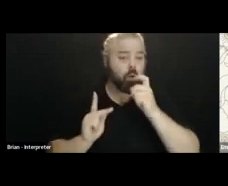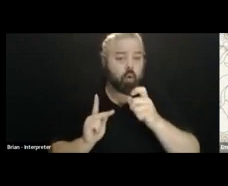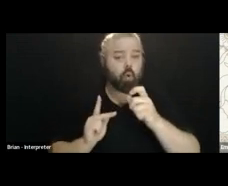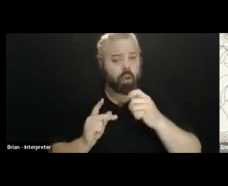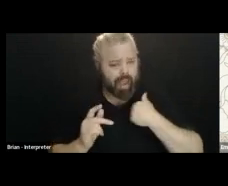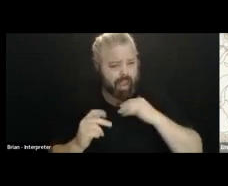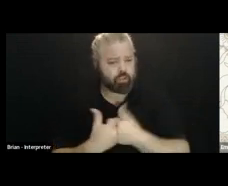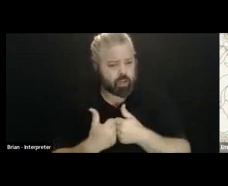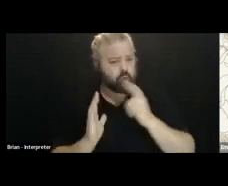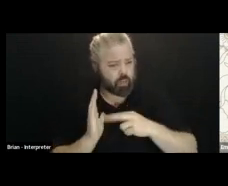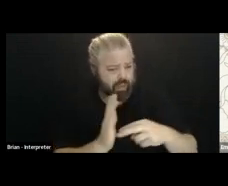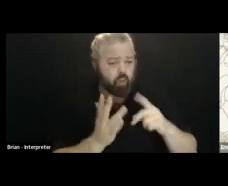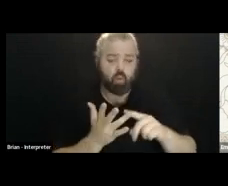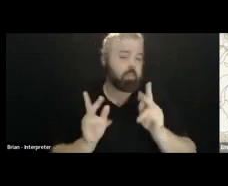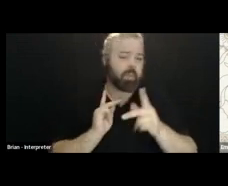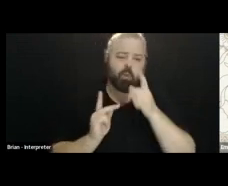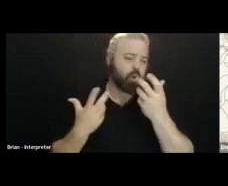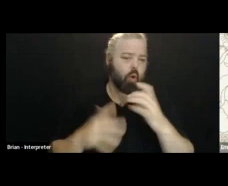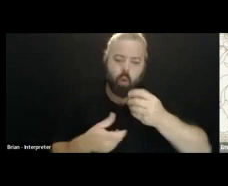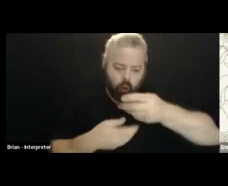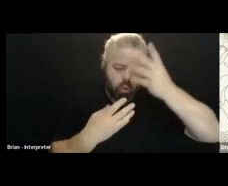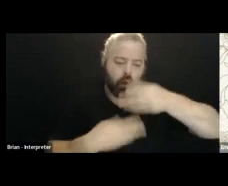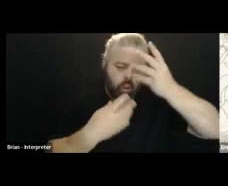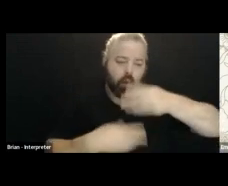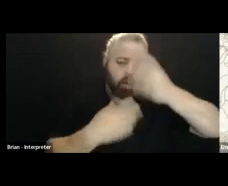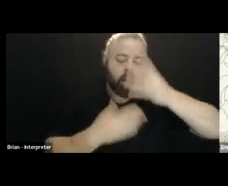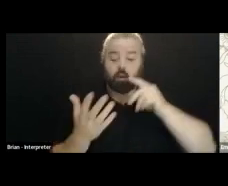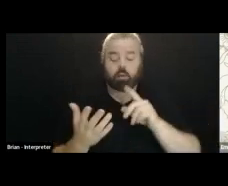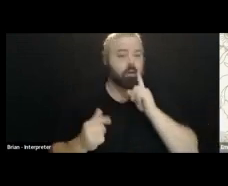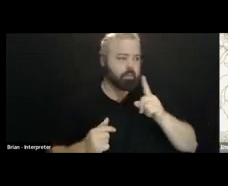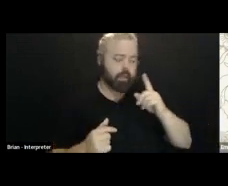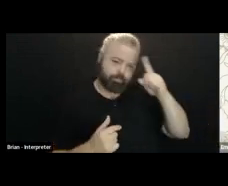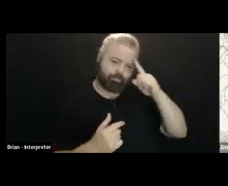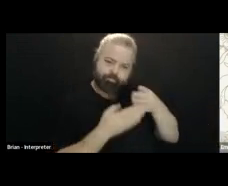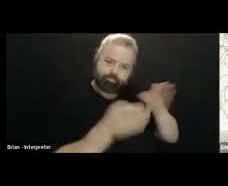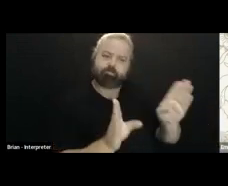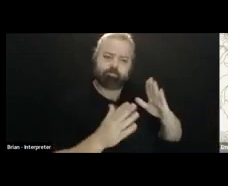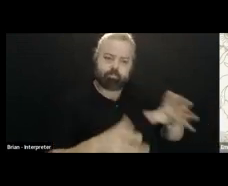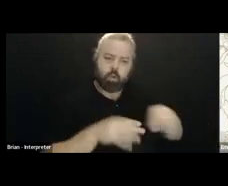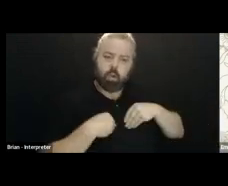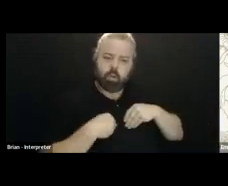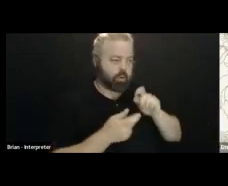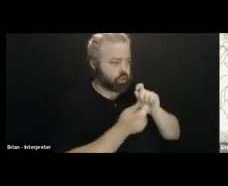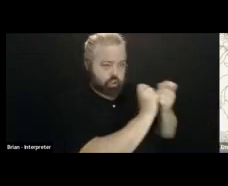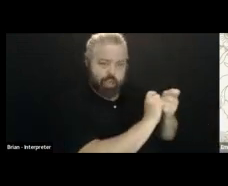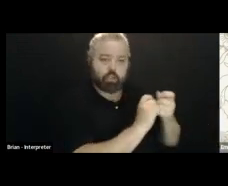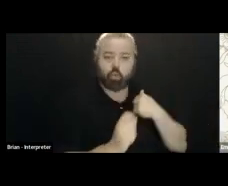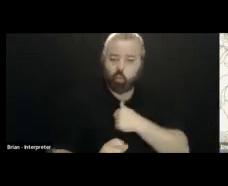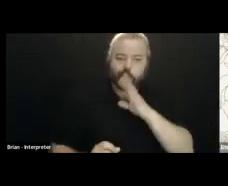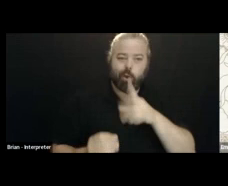scroll. We want to be open to change. We talk a lot at Wake about progress, not perfection, and we are all